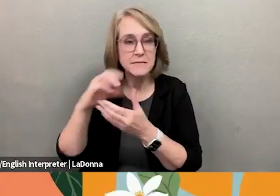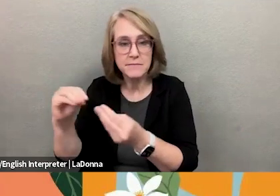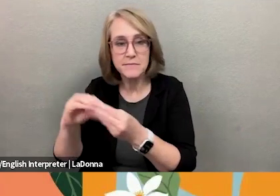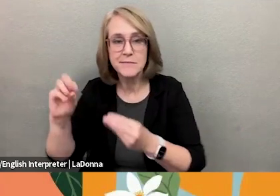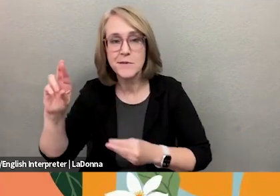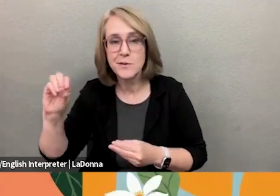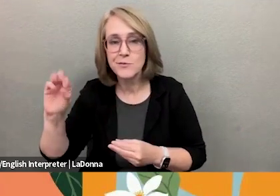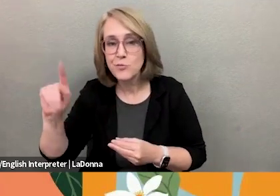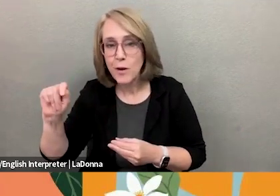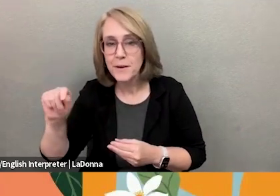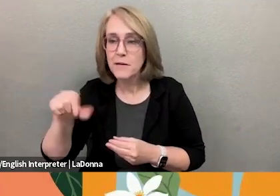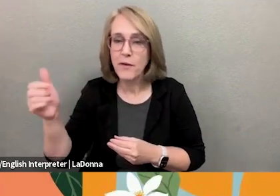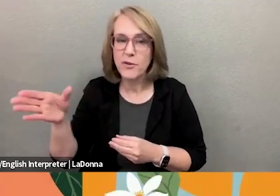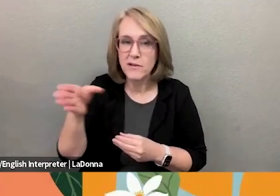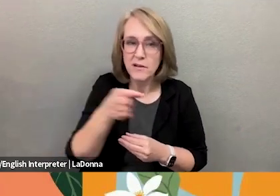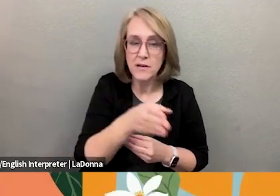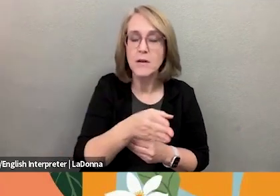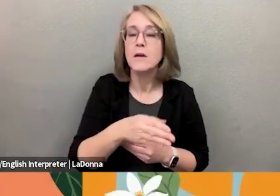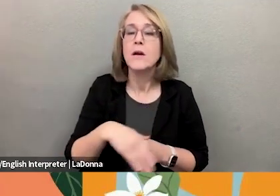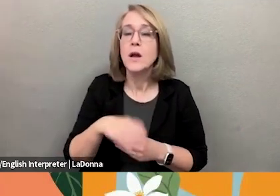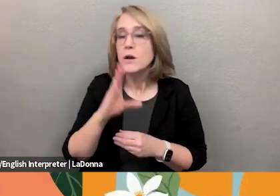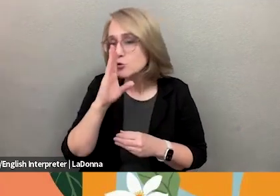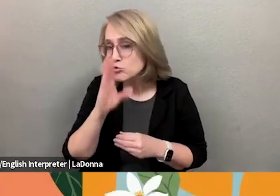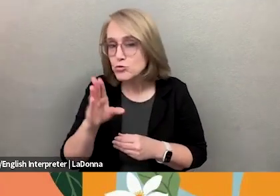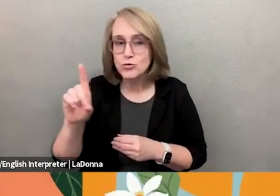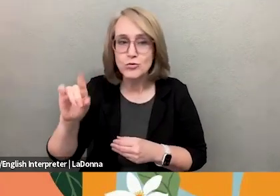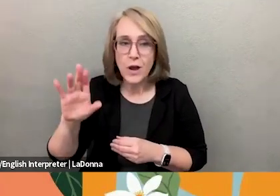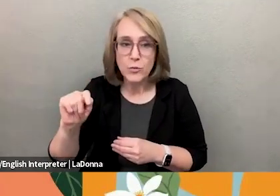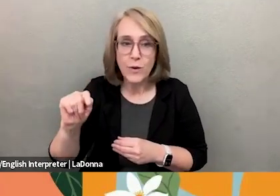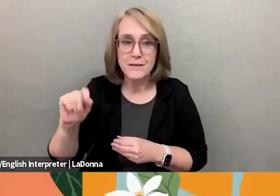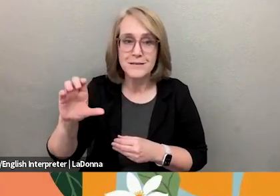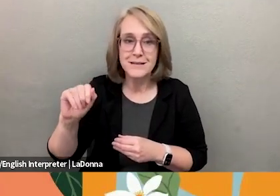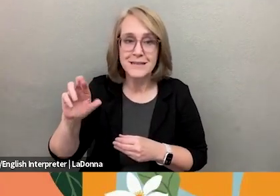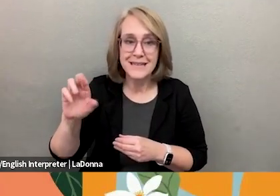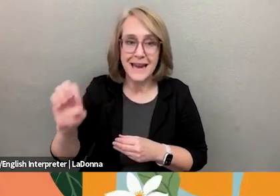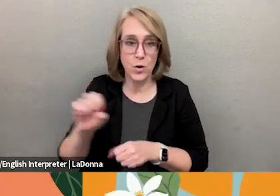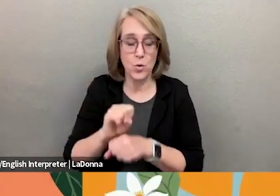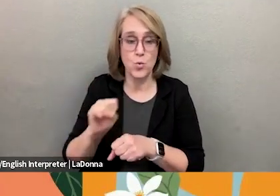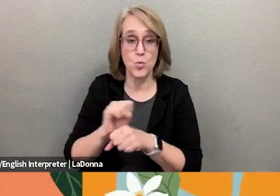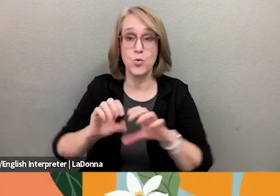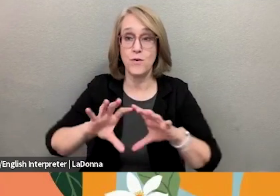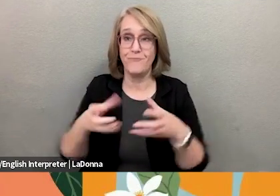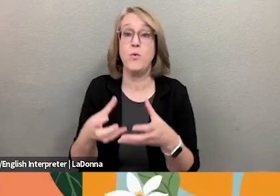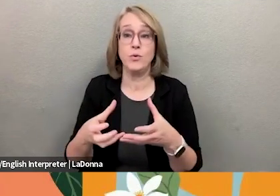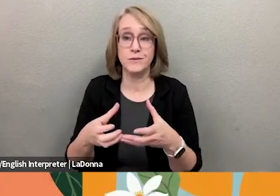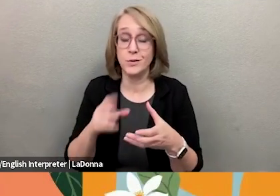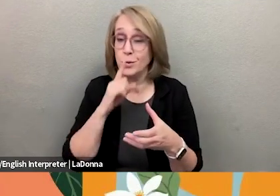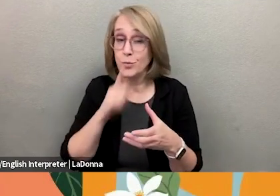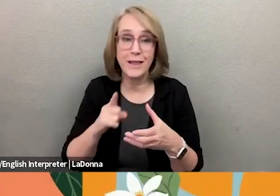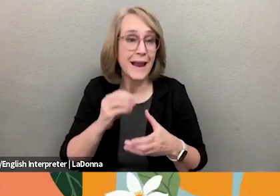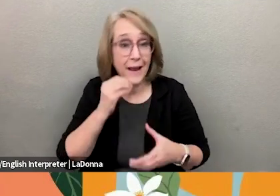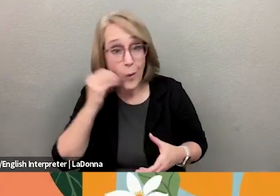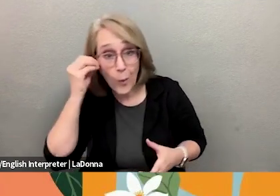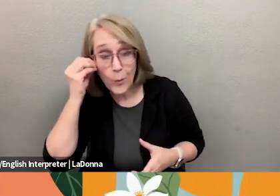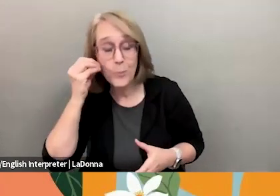previous speaker spoke about, direct care in terms of the direct care workforce spans, residential places and